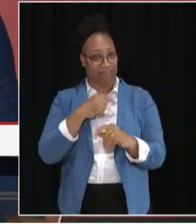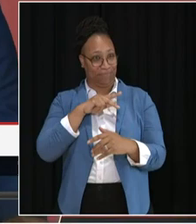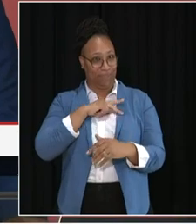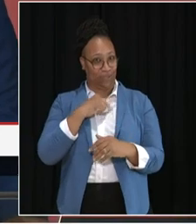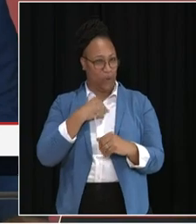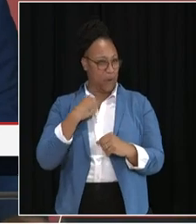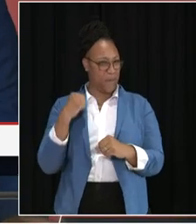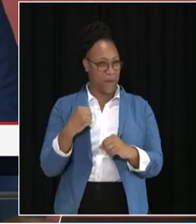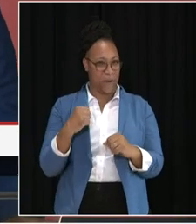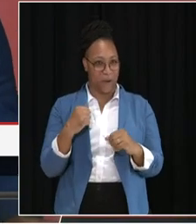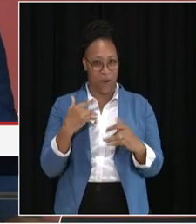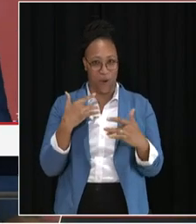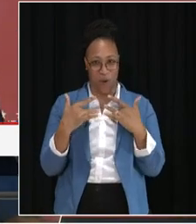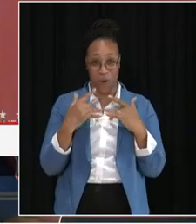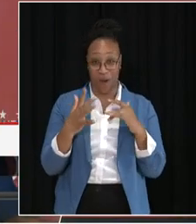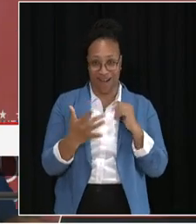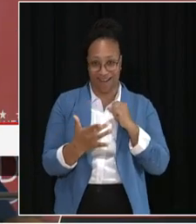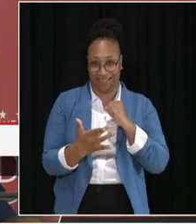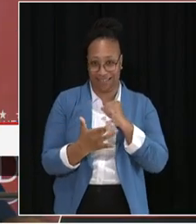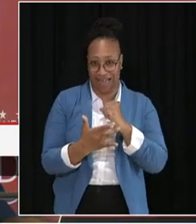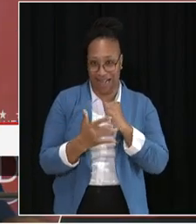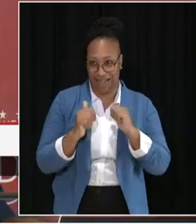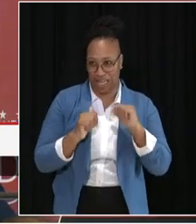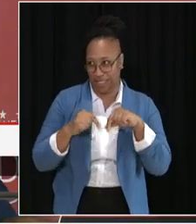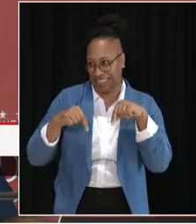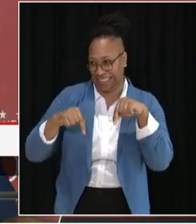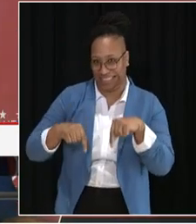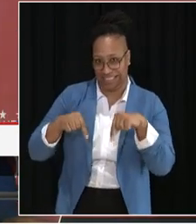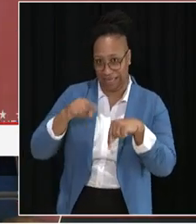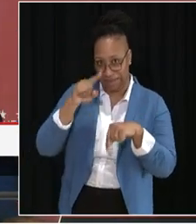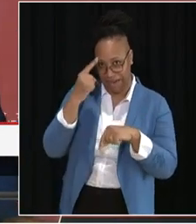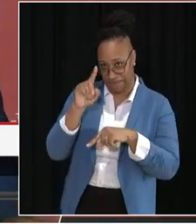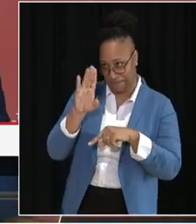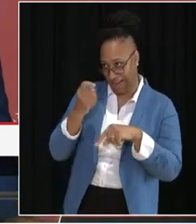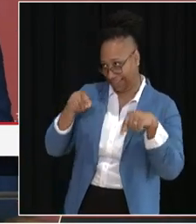theater to the test right here in our black box.